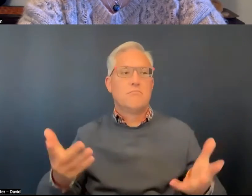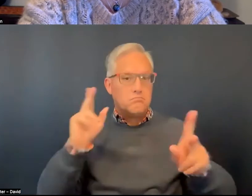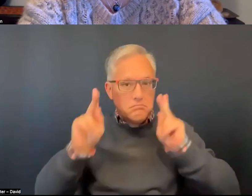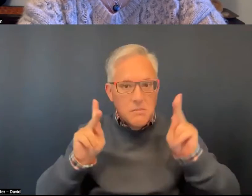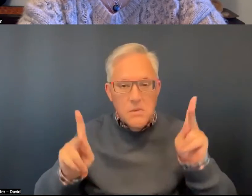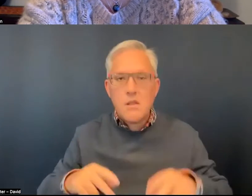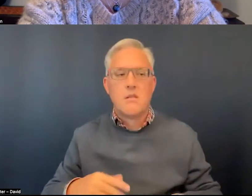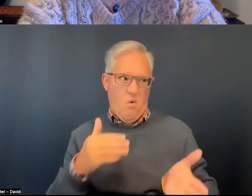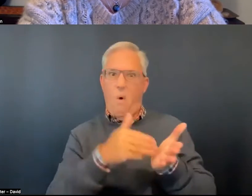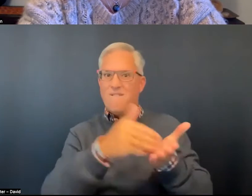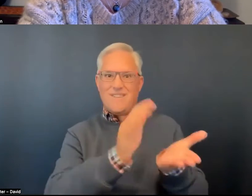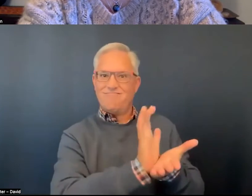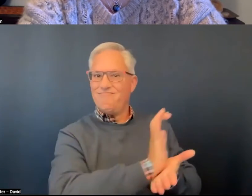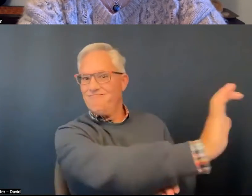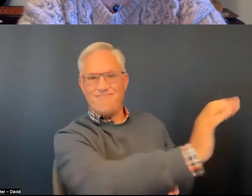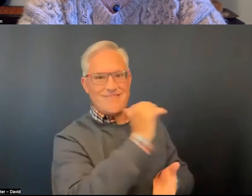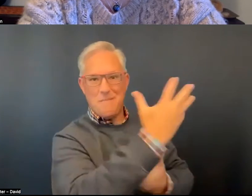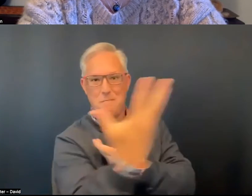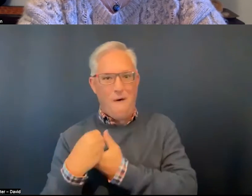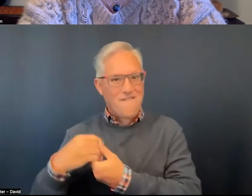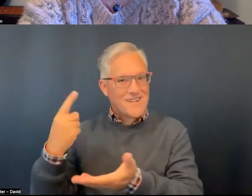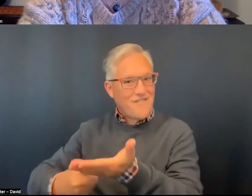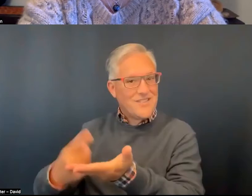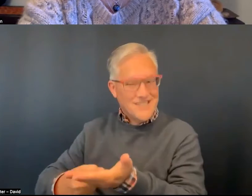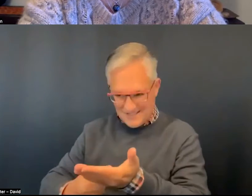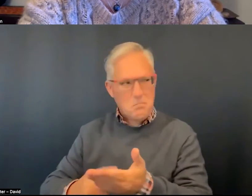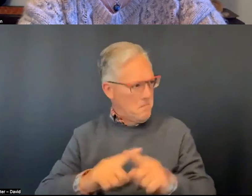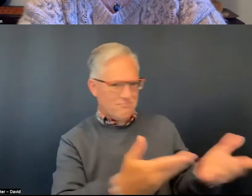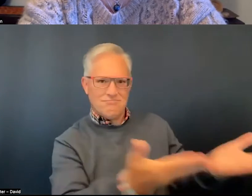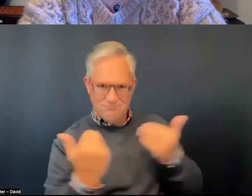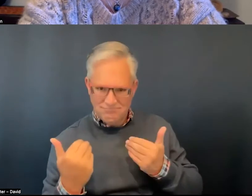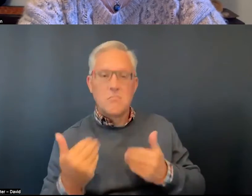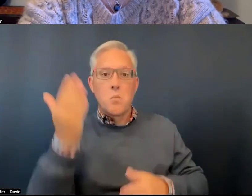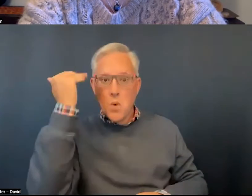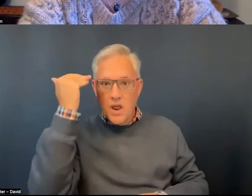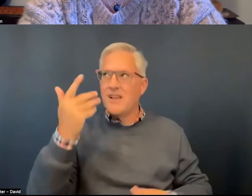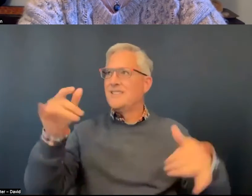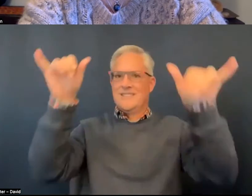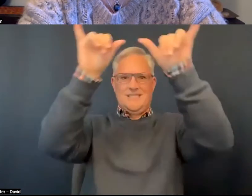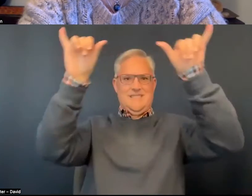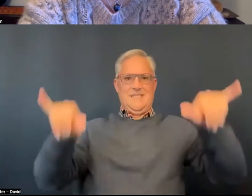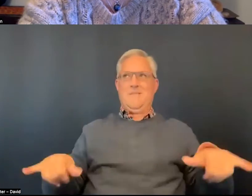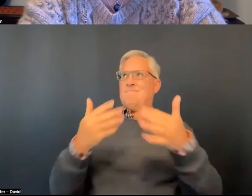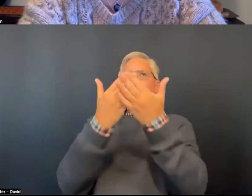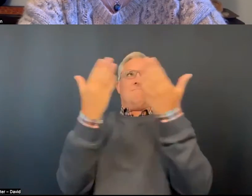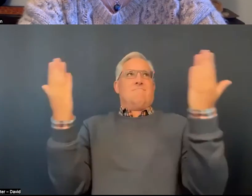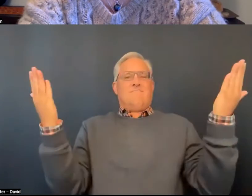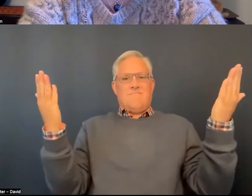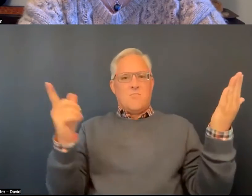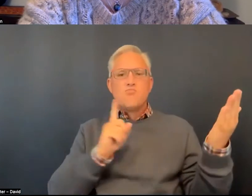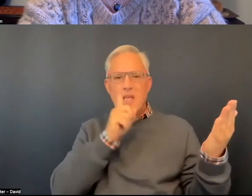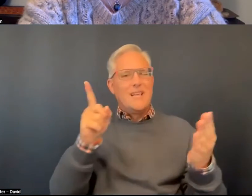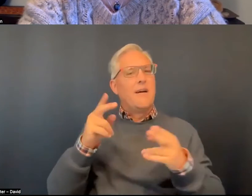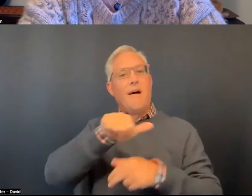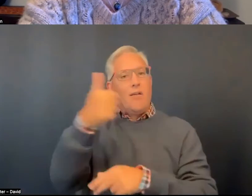times they're not part of this conversation, because this is about dismantling something that is really a culture, and